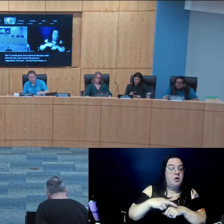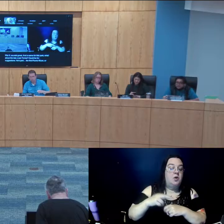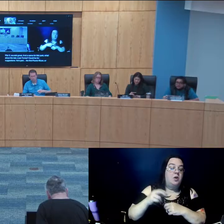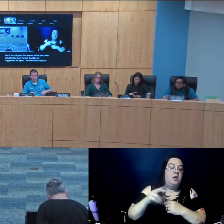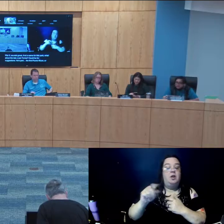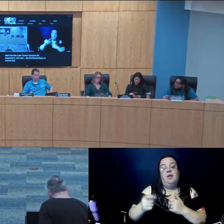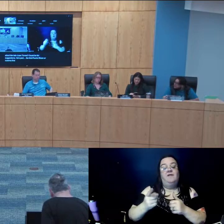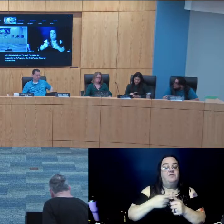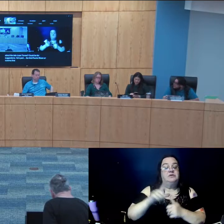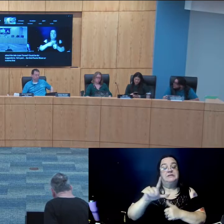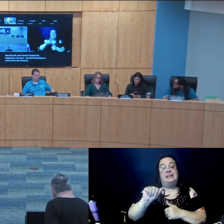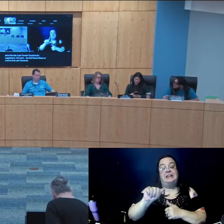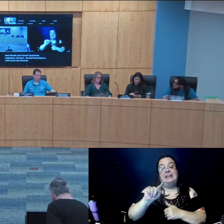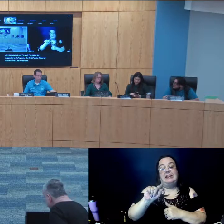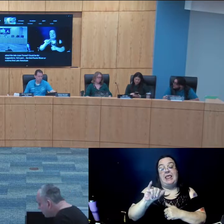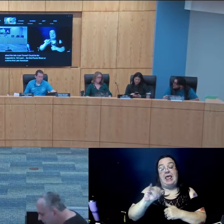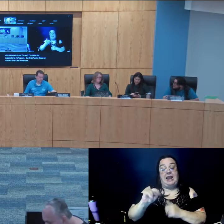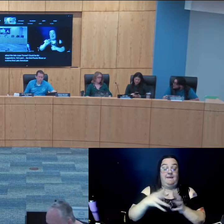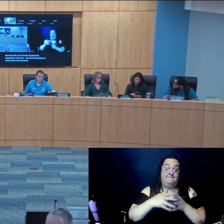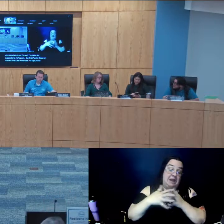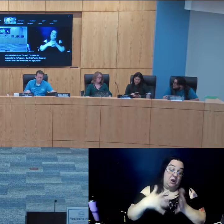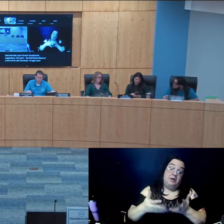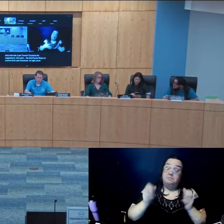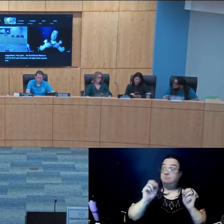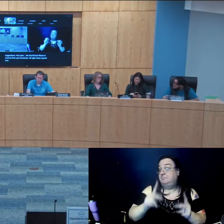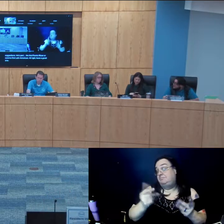Latin American. All right, have a good one.